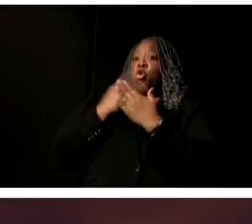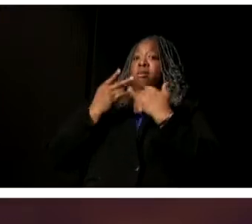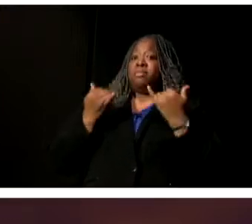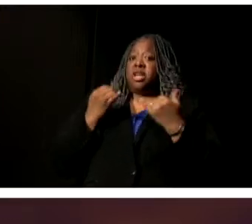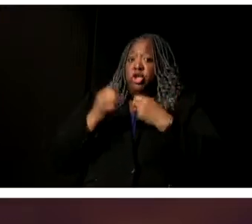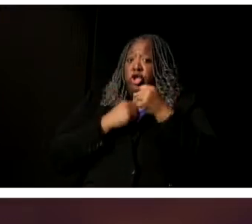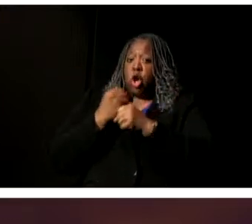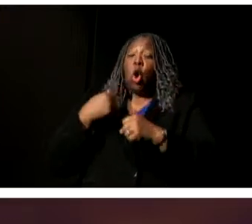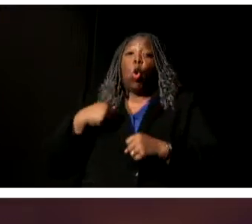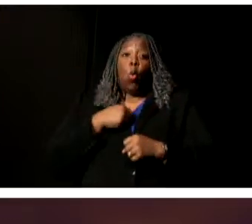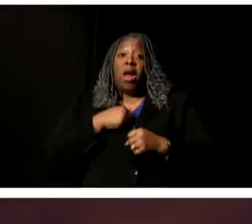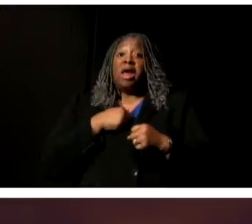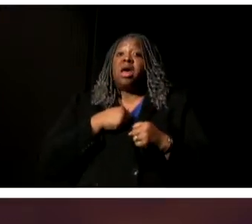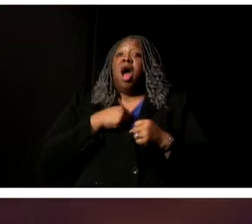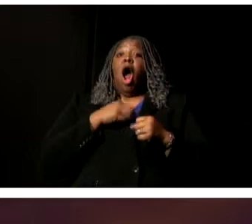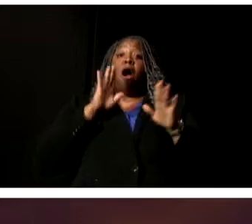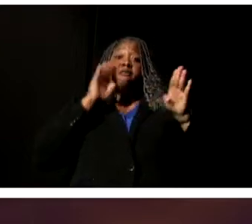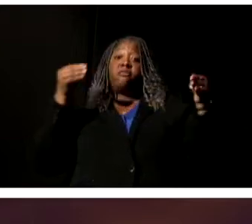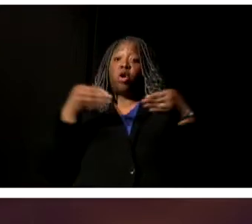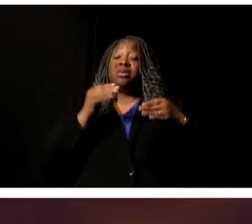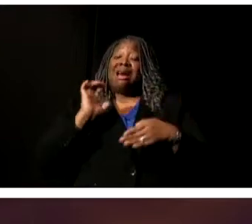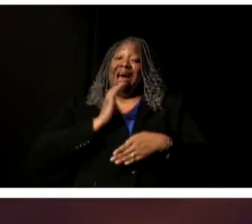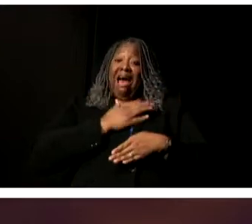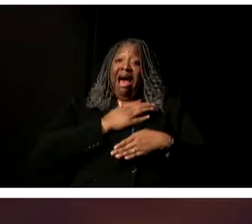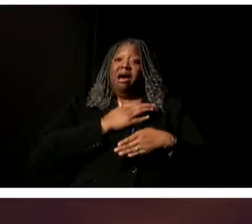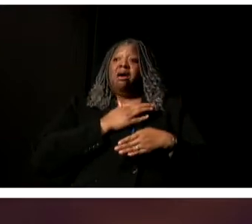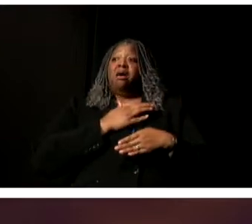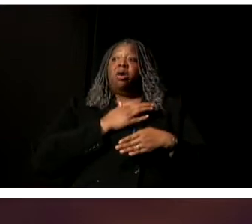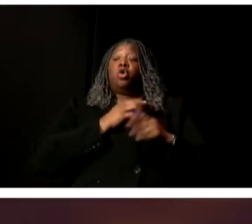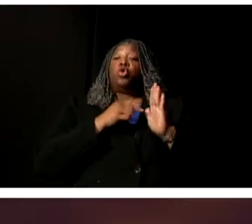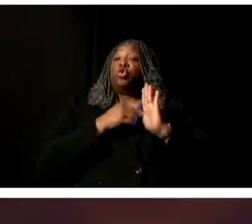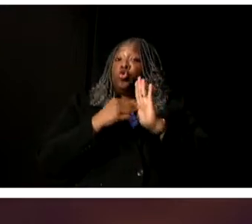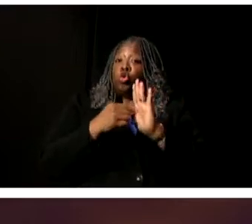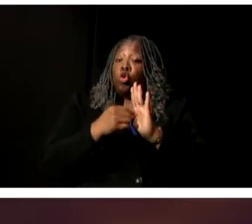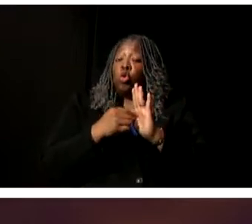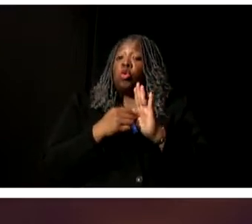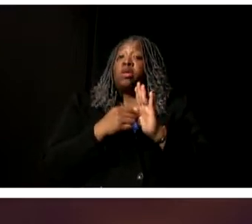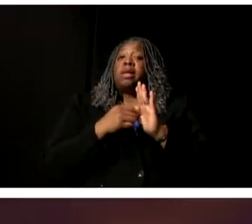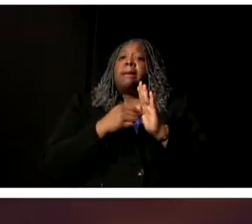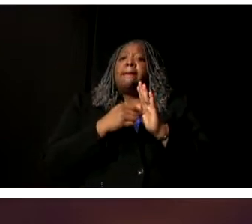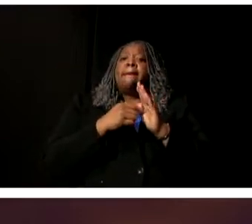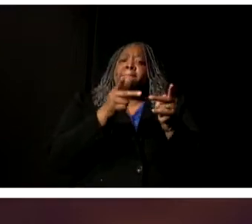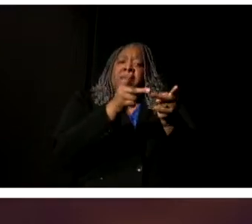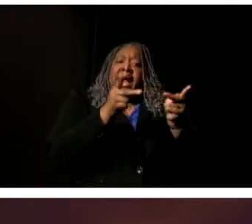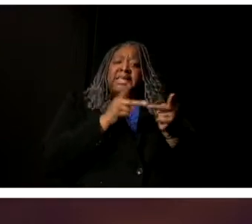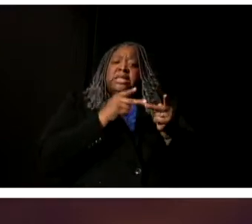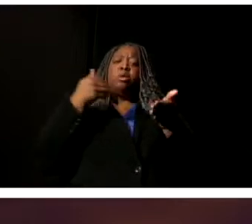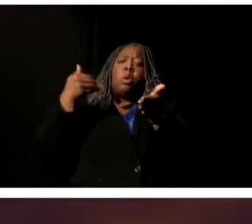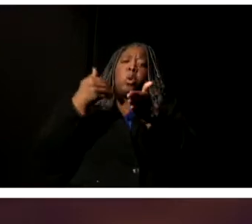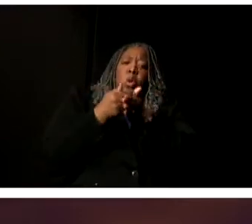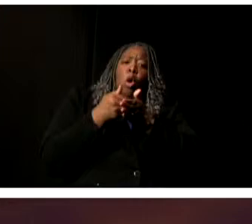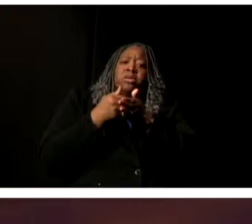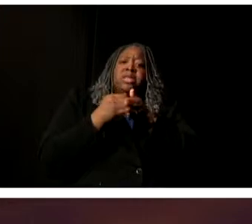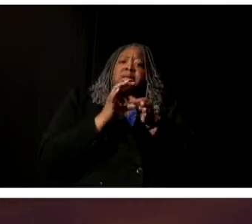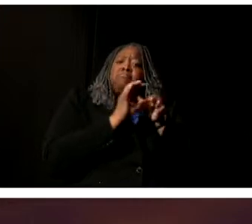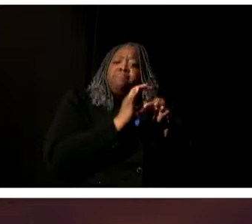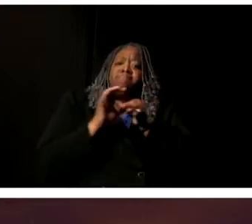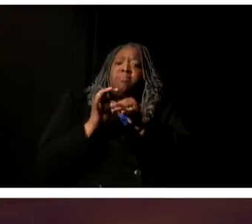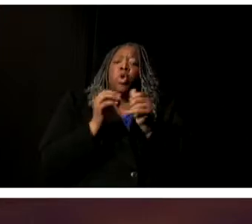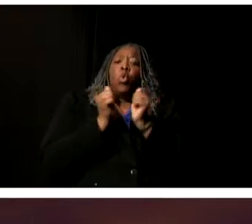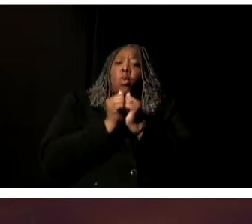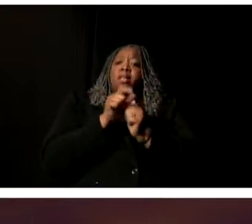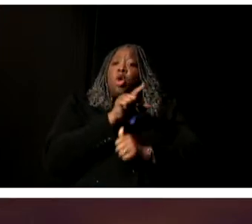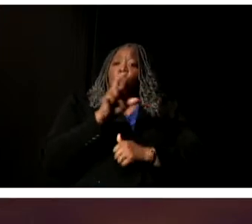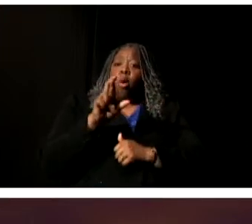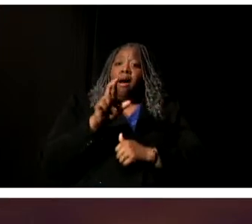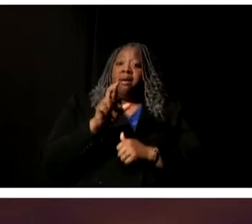We are directing our focus towards sectors that closely align with our City of Little Rock contracting